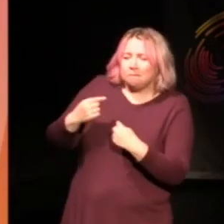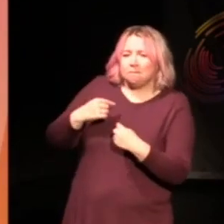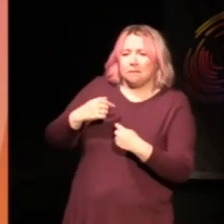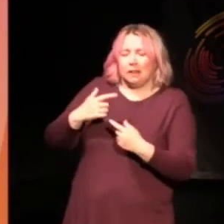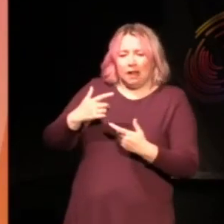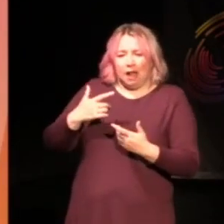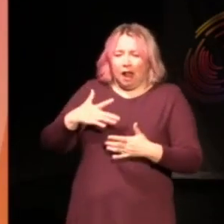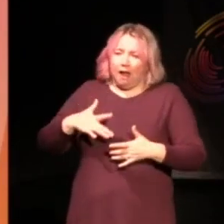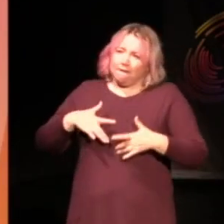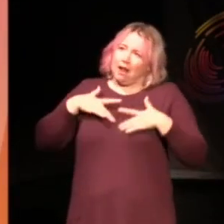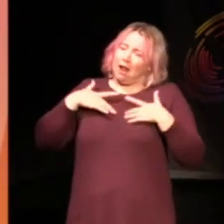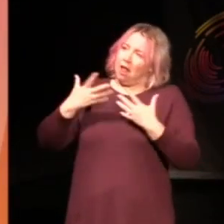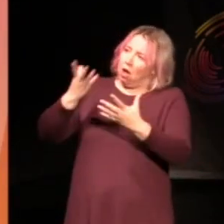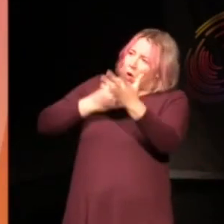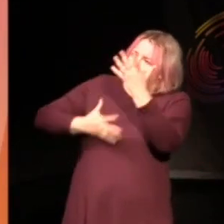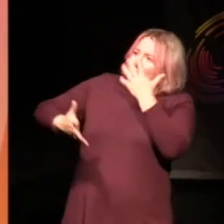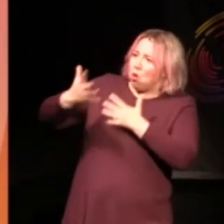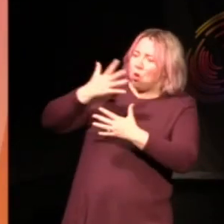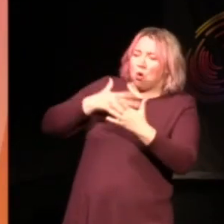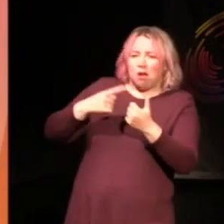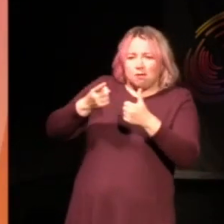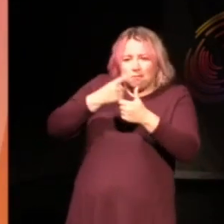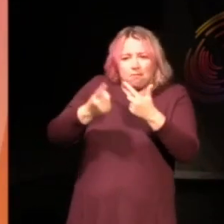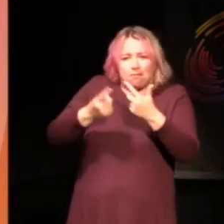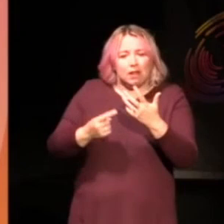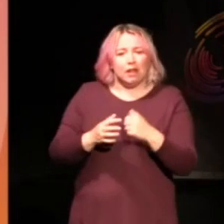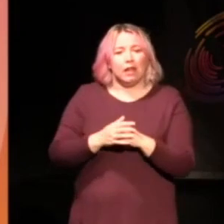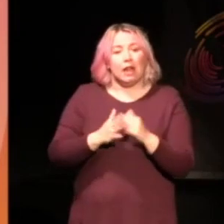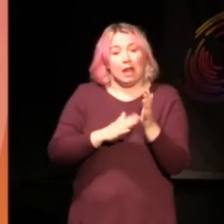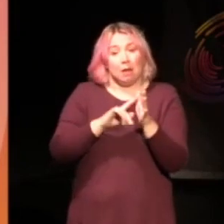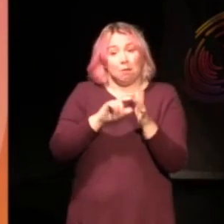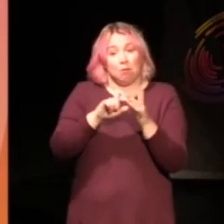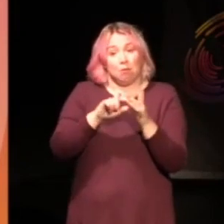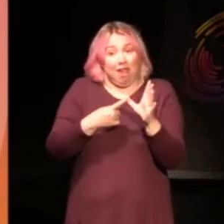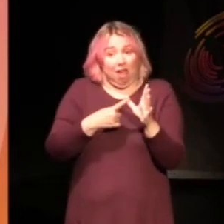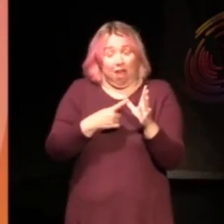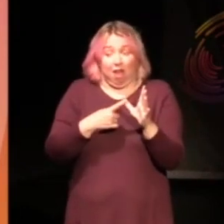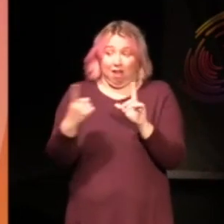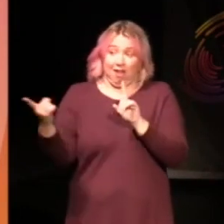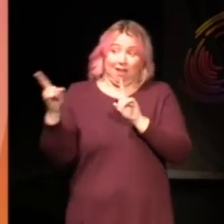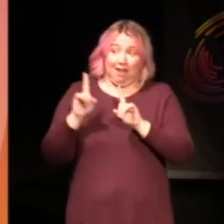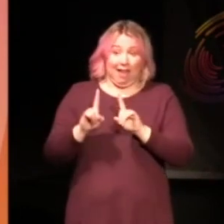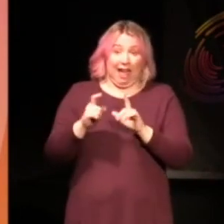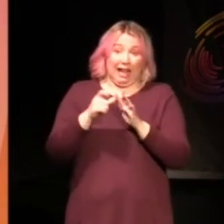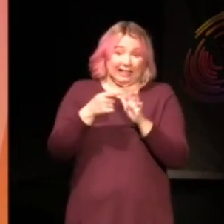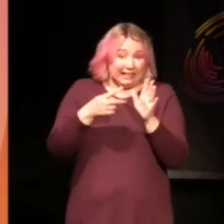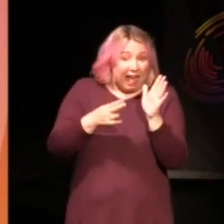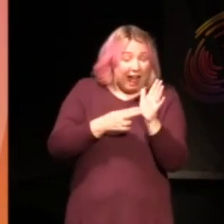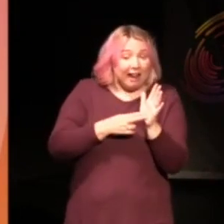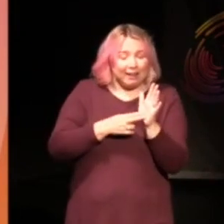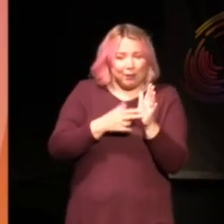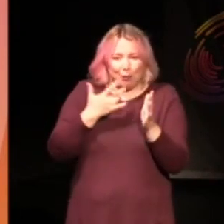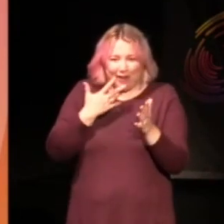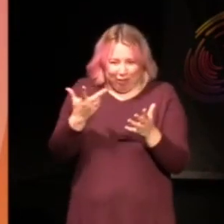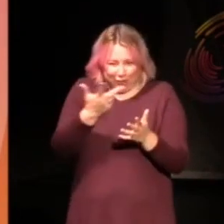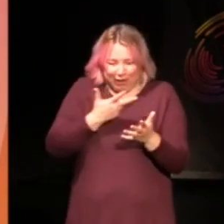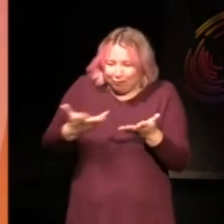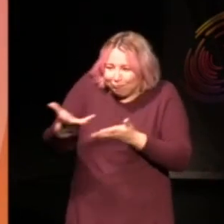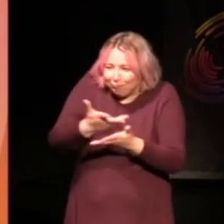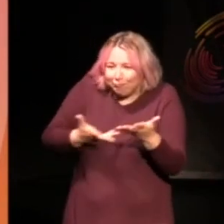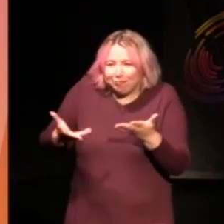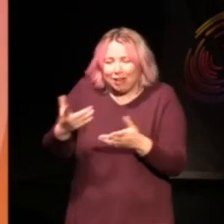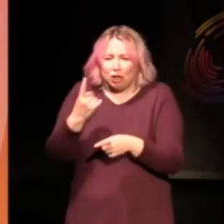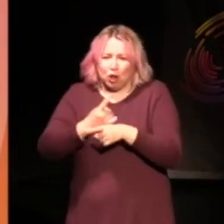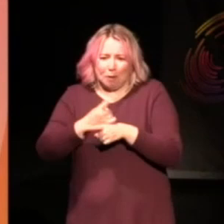joy. I was just thinking about Maria Bota here, who worked on the festival with me, and Dan. We were saying tonight that we've been talking about doing